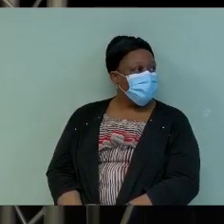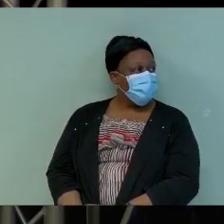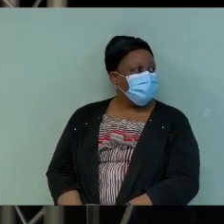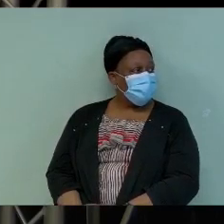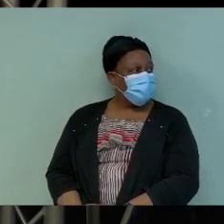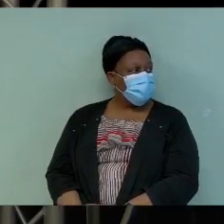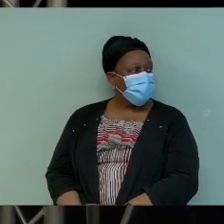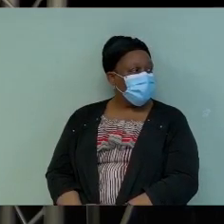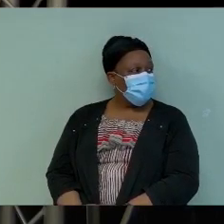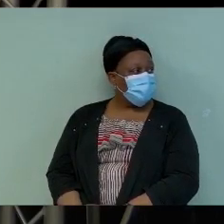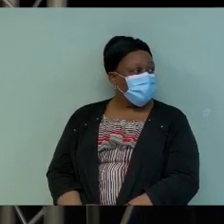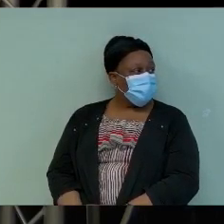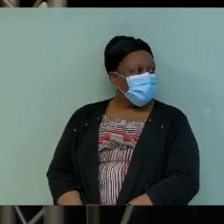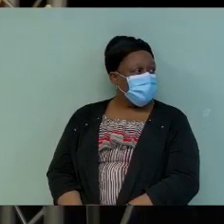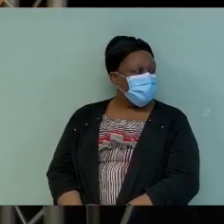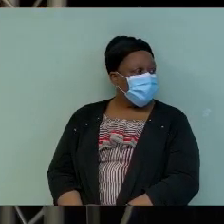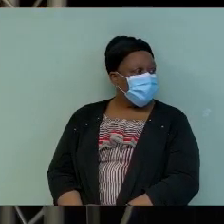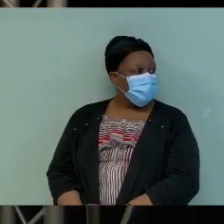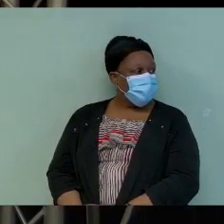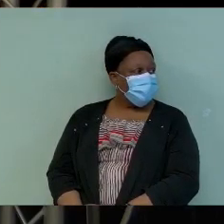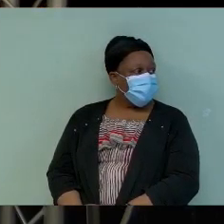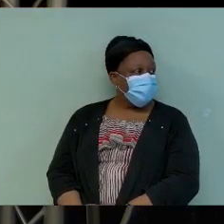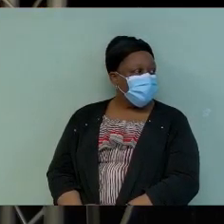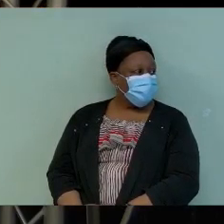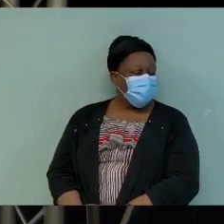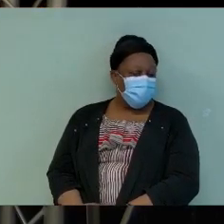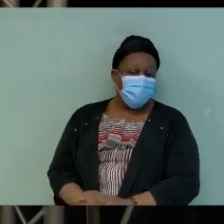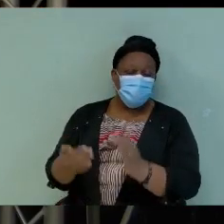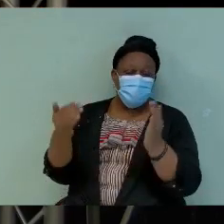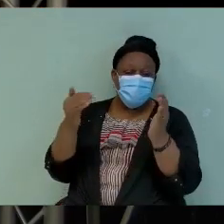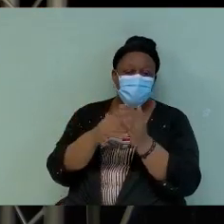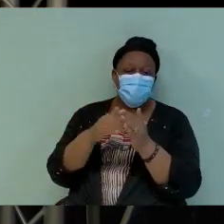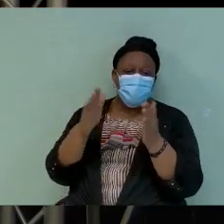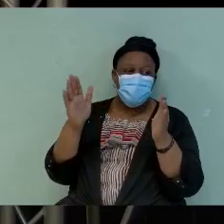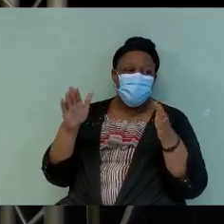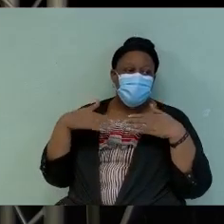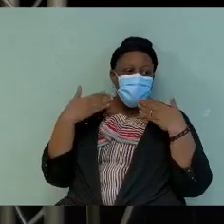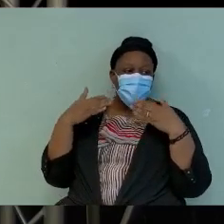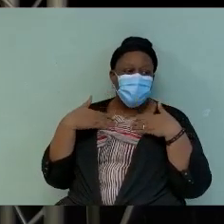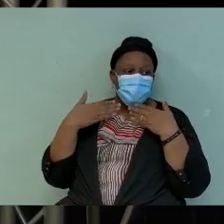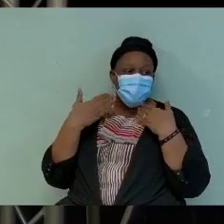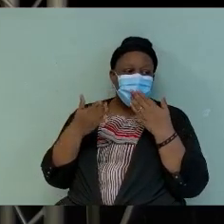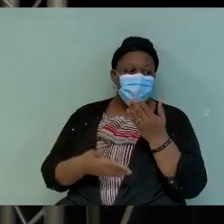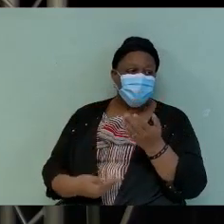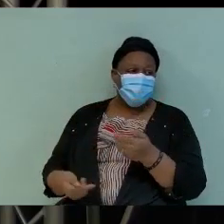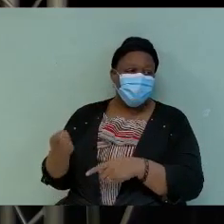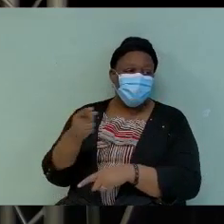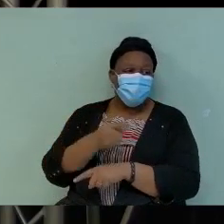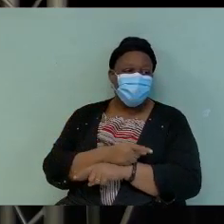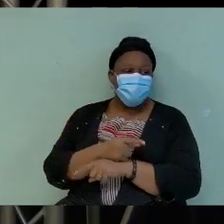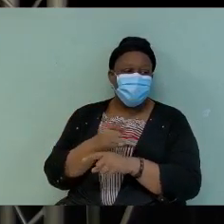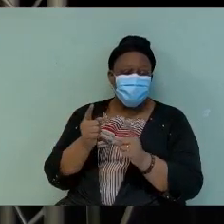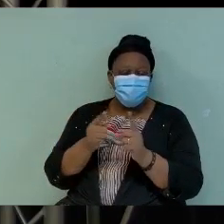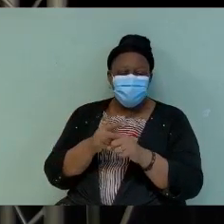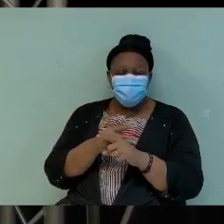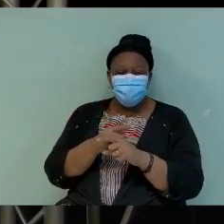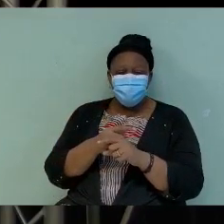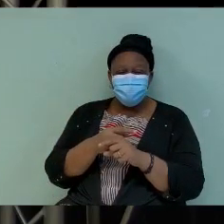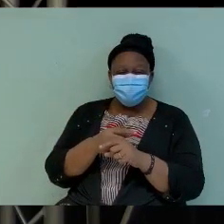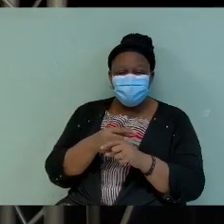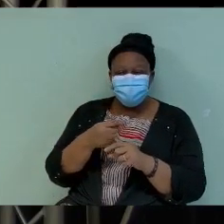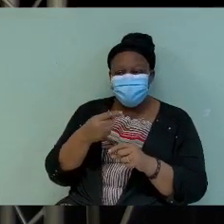Again, I want to wish Mr. Leroy Williams a hearty happy birthday, and I want him to enjoy his